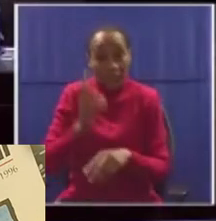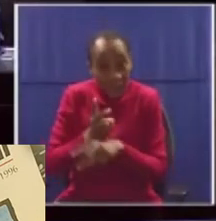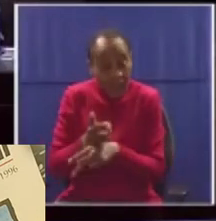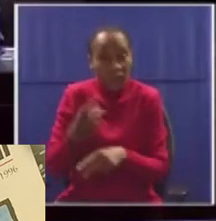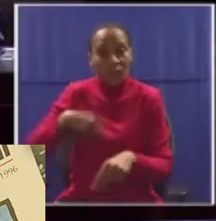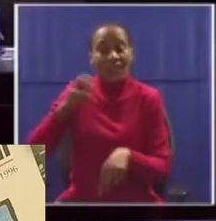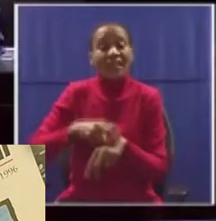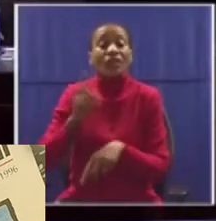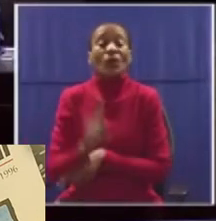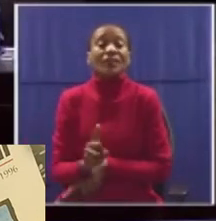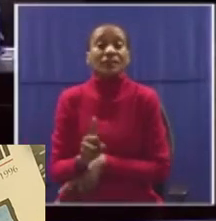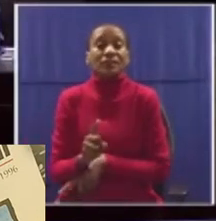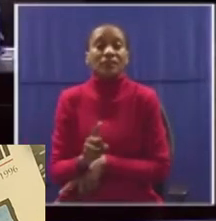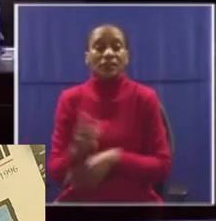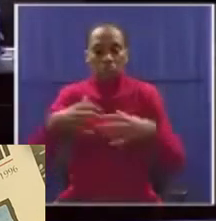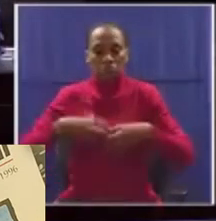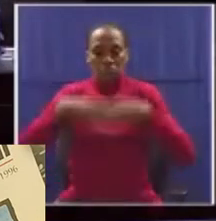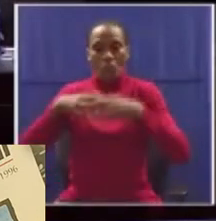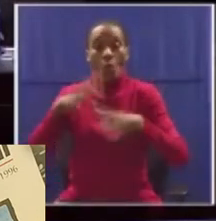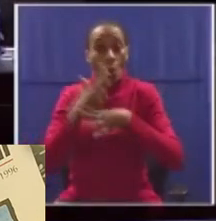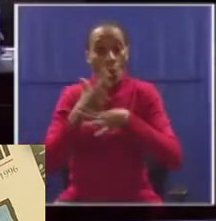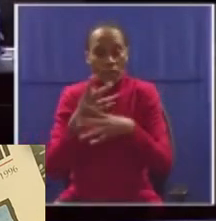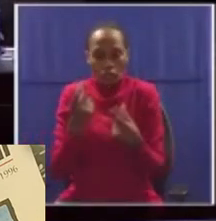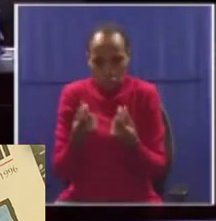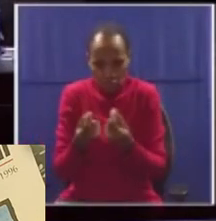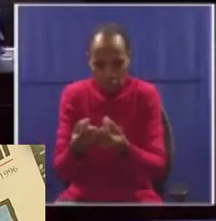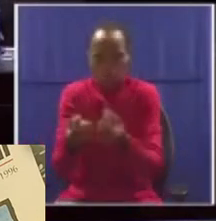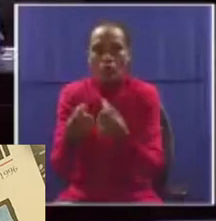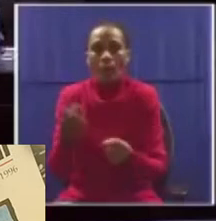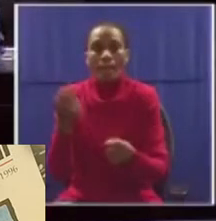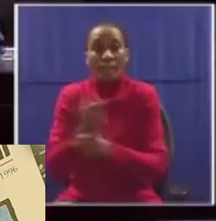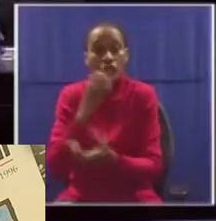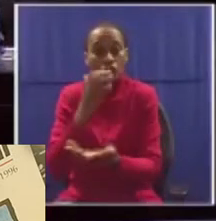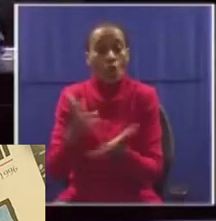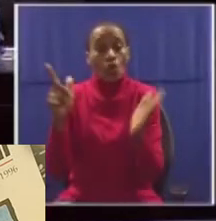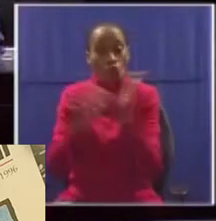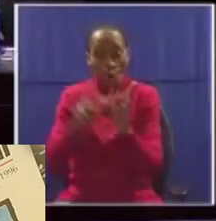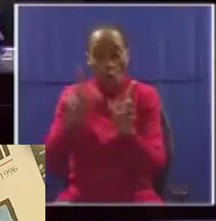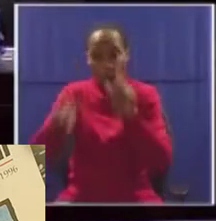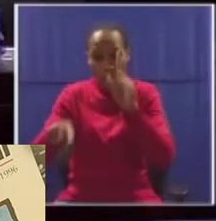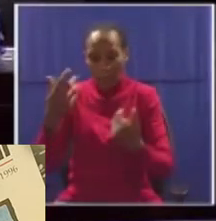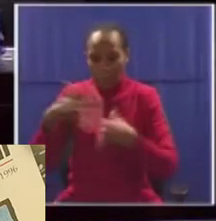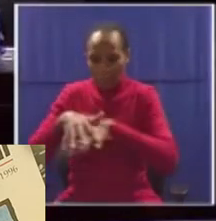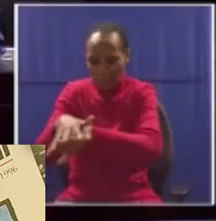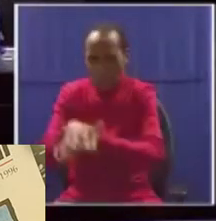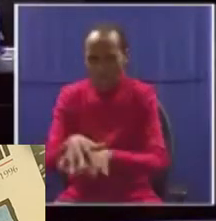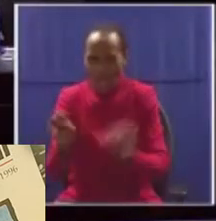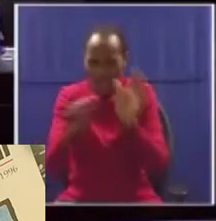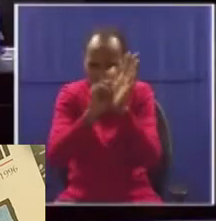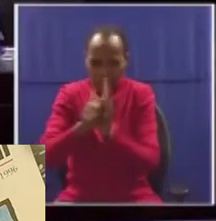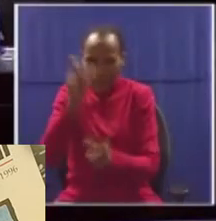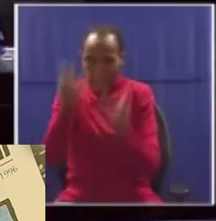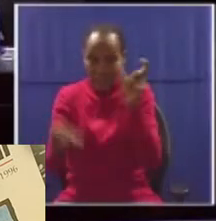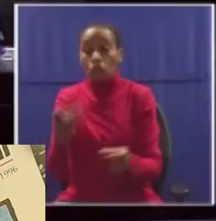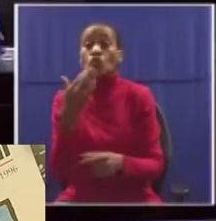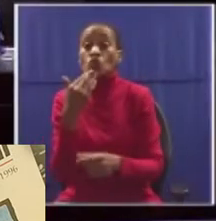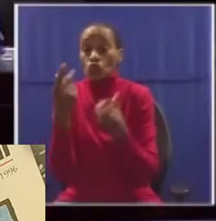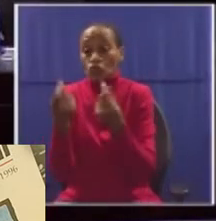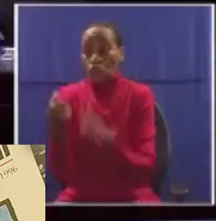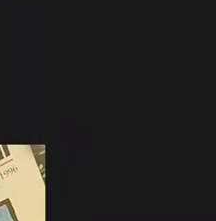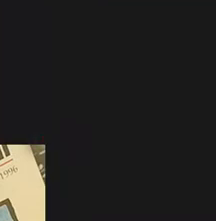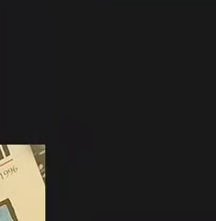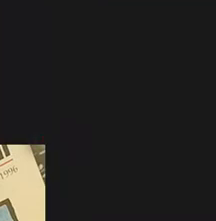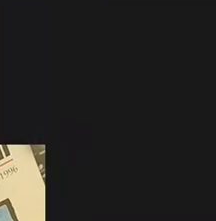put up our game with respect to enforcing the laws identifying wrongdoers and Prosecuting them